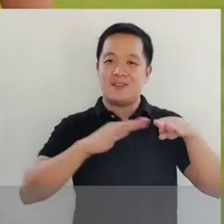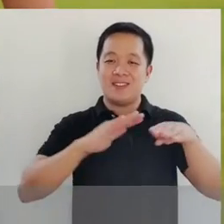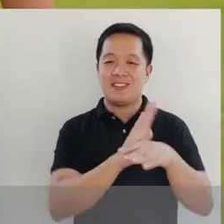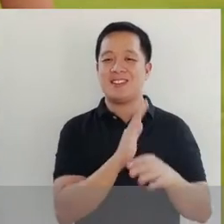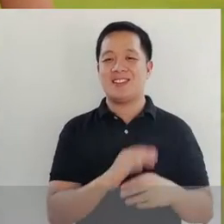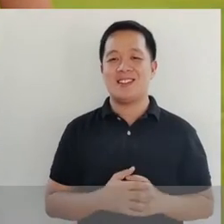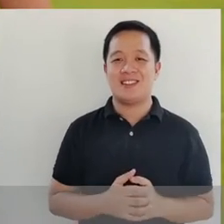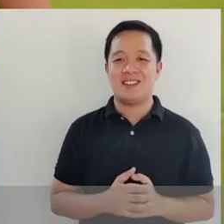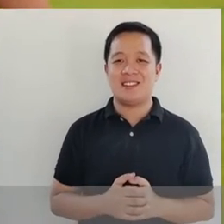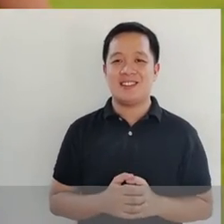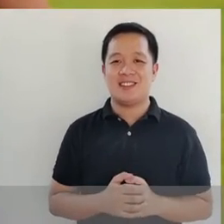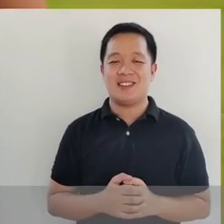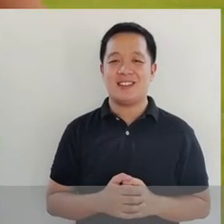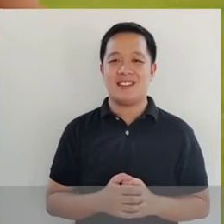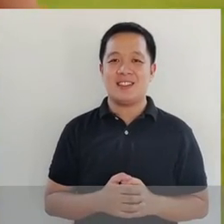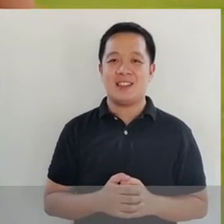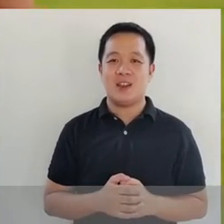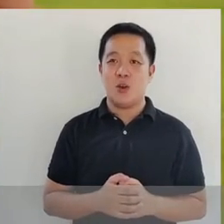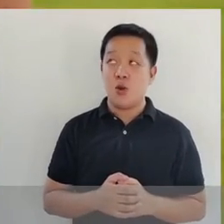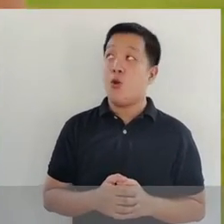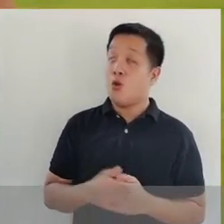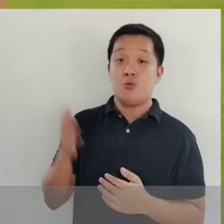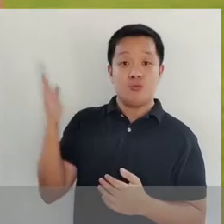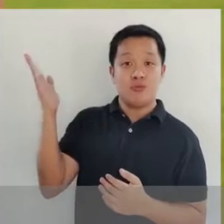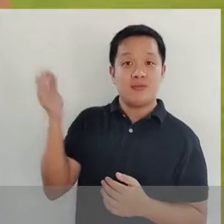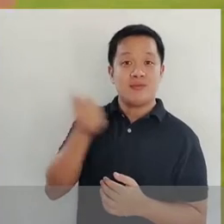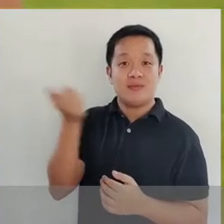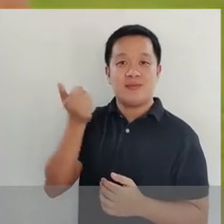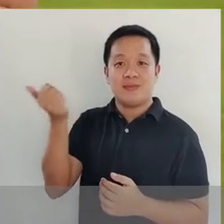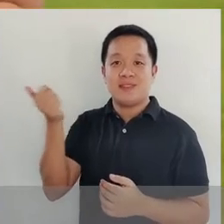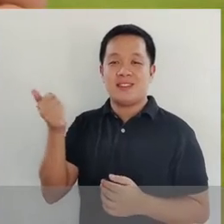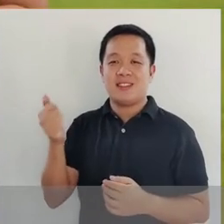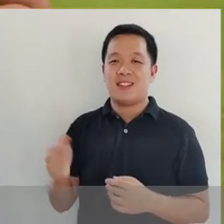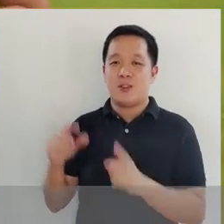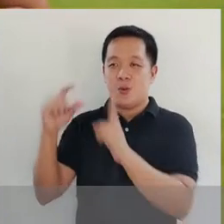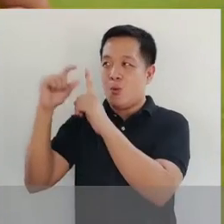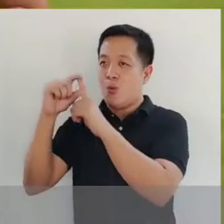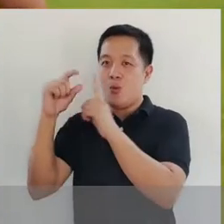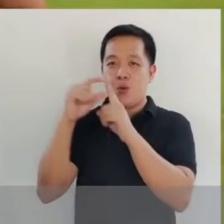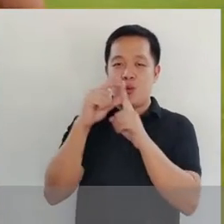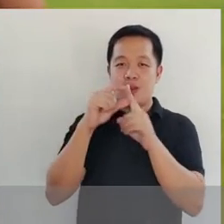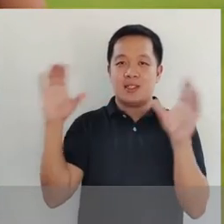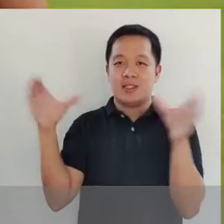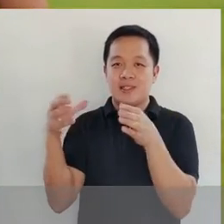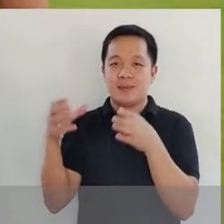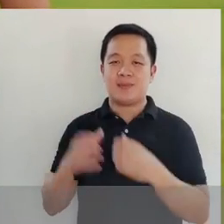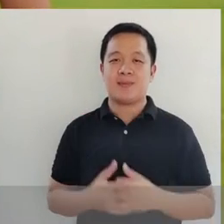it! Oh, here is another set of words.